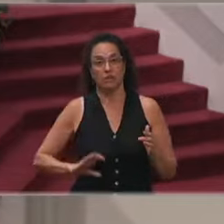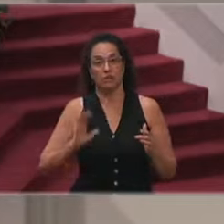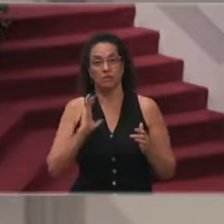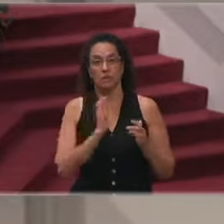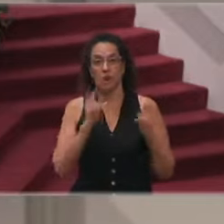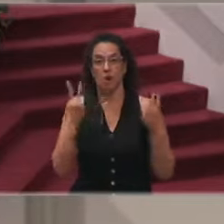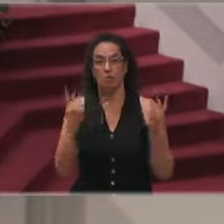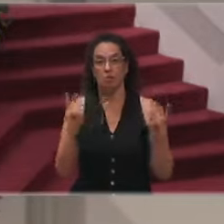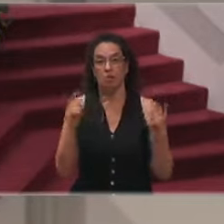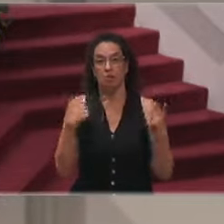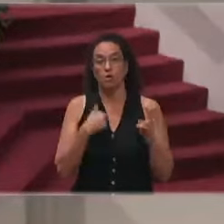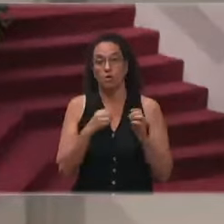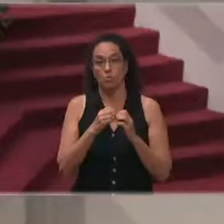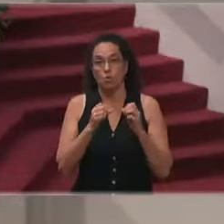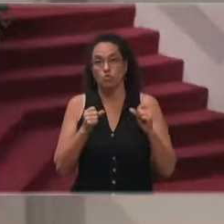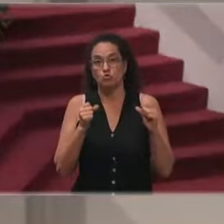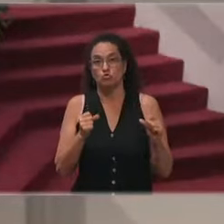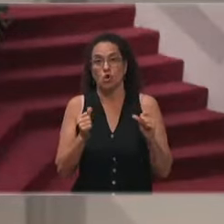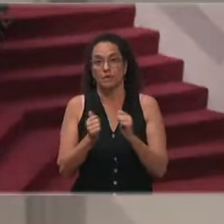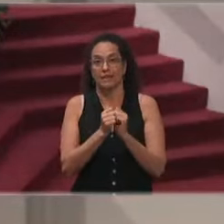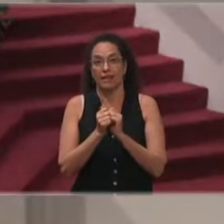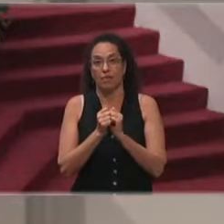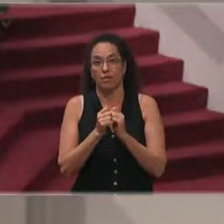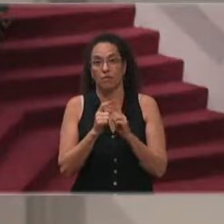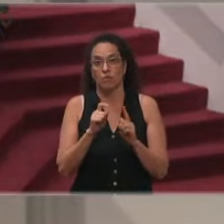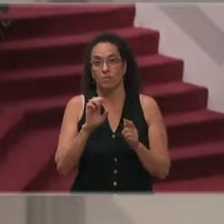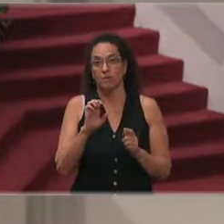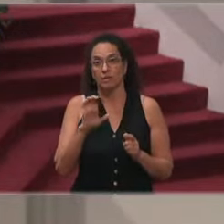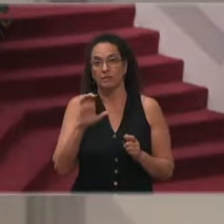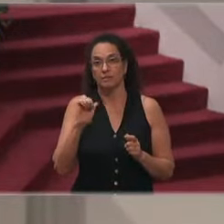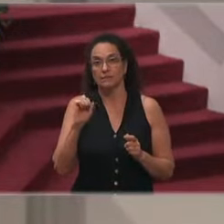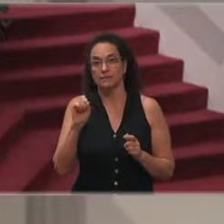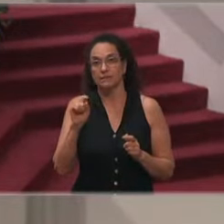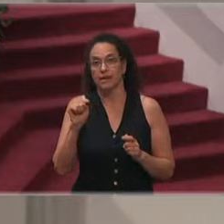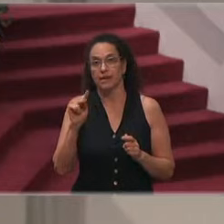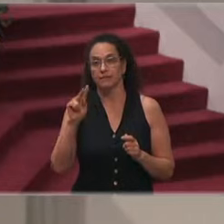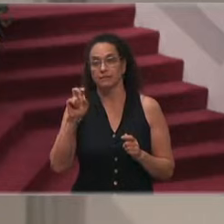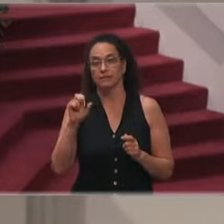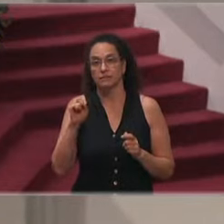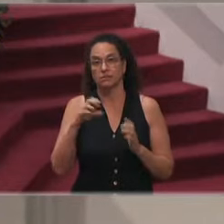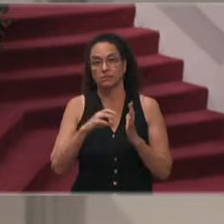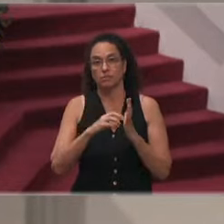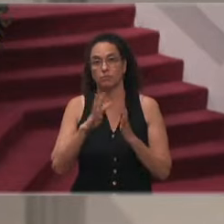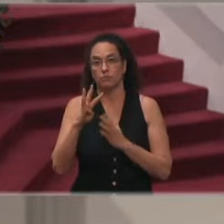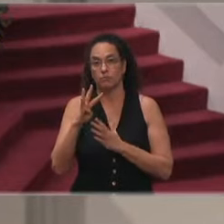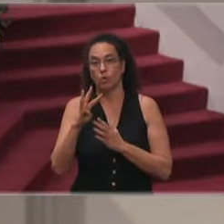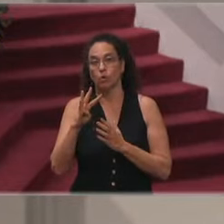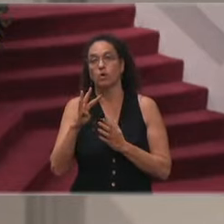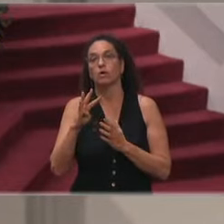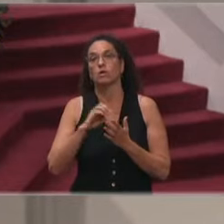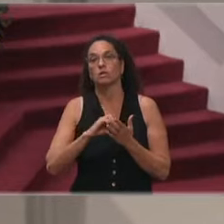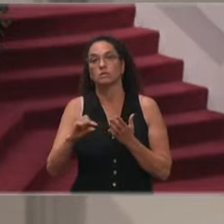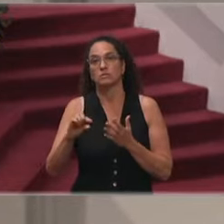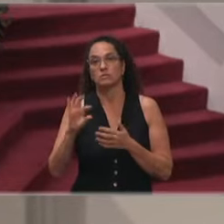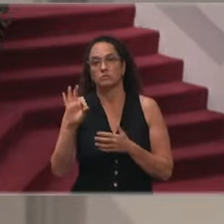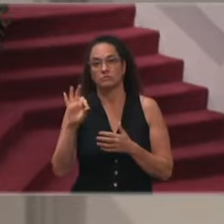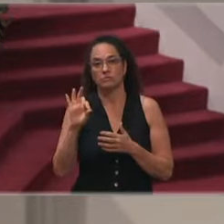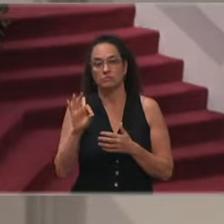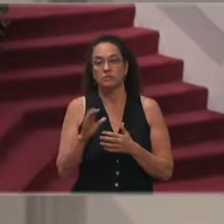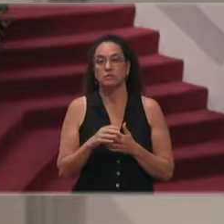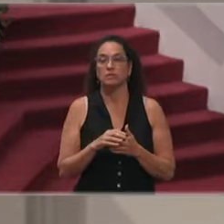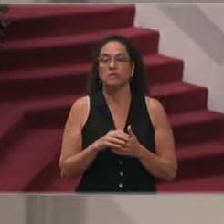is We Are Stronger Together from Ecclesiastes 4 and 9. We like to connect with our guests, and we ask that you email the